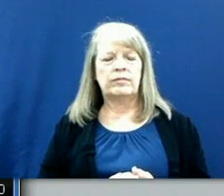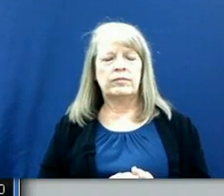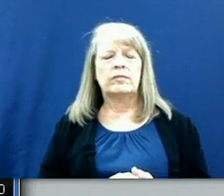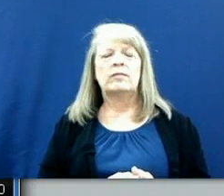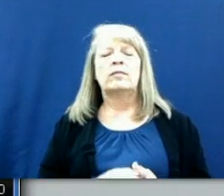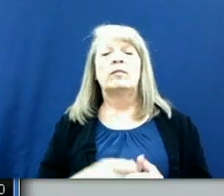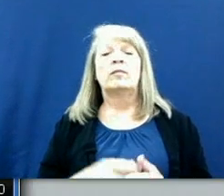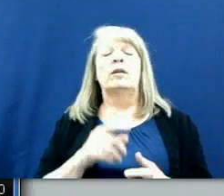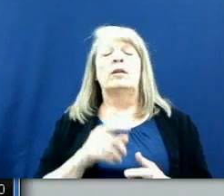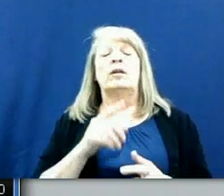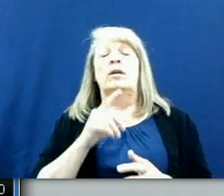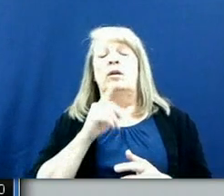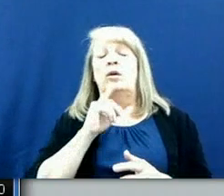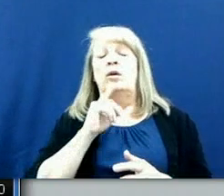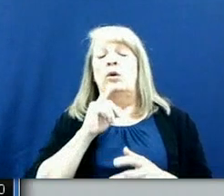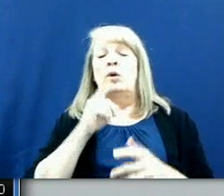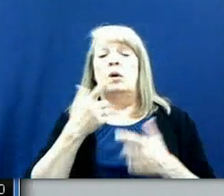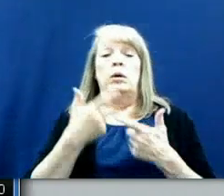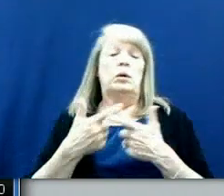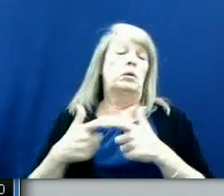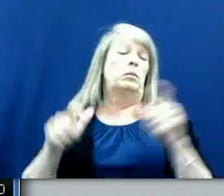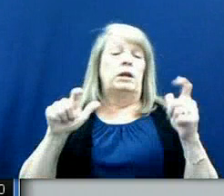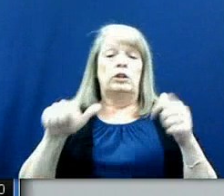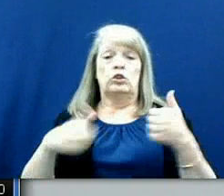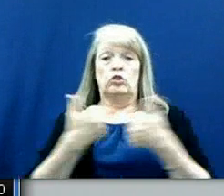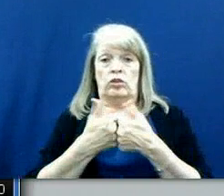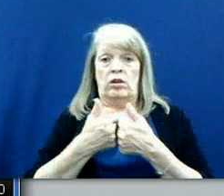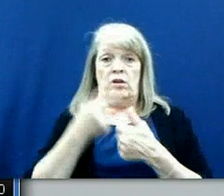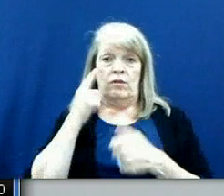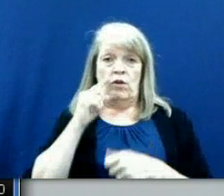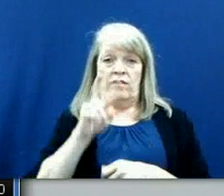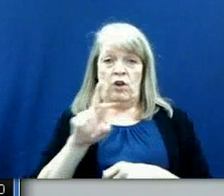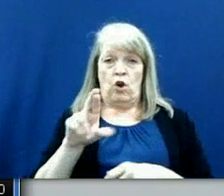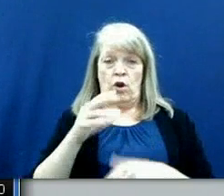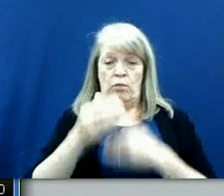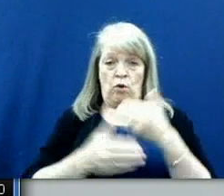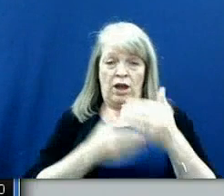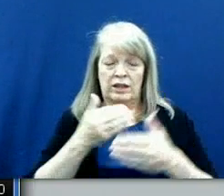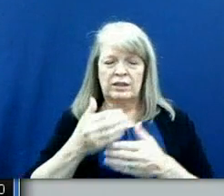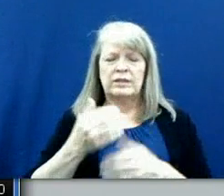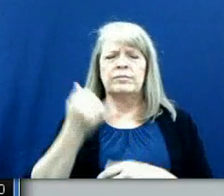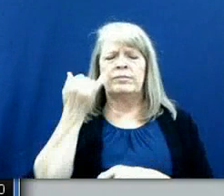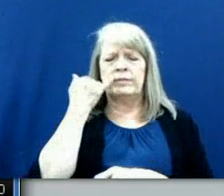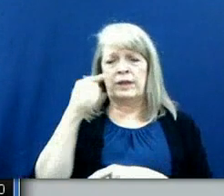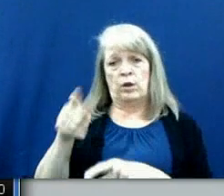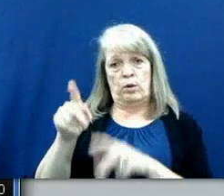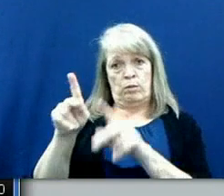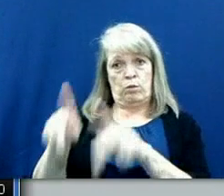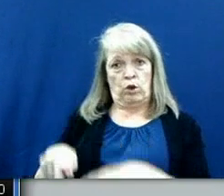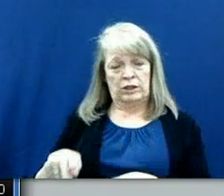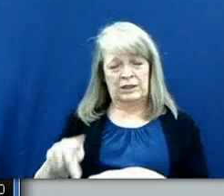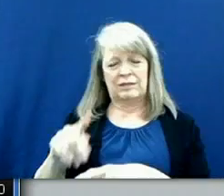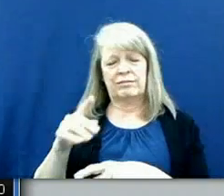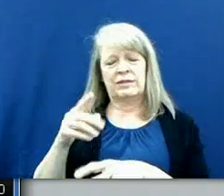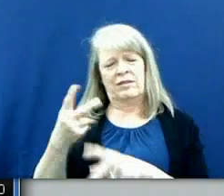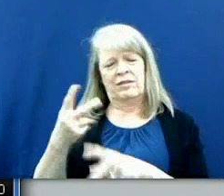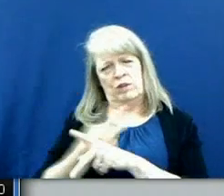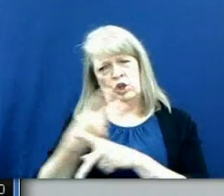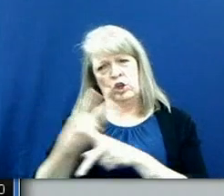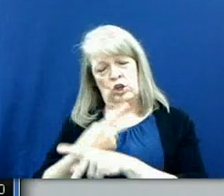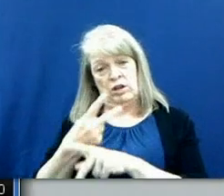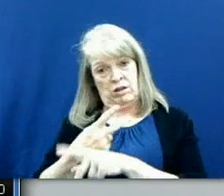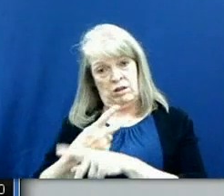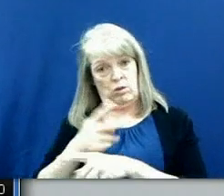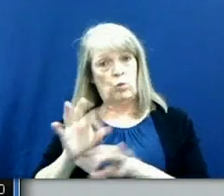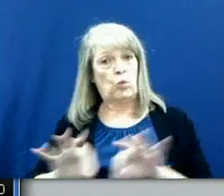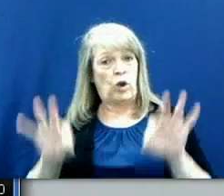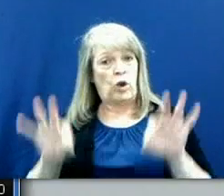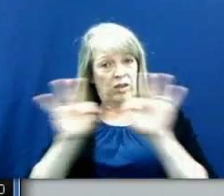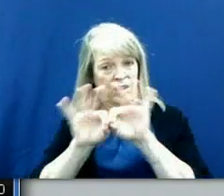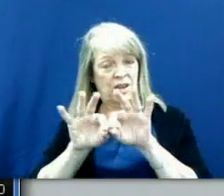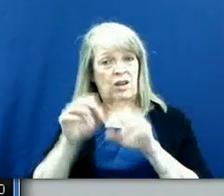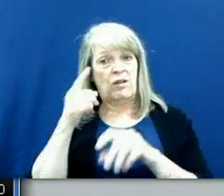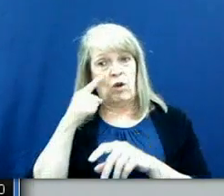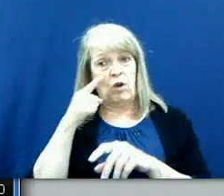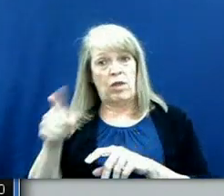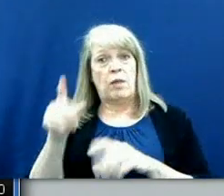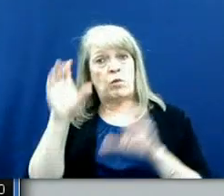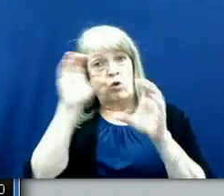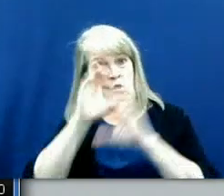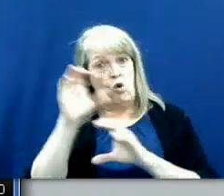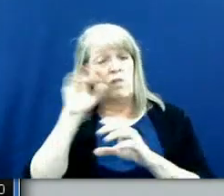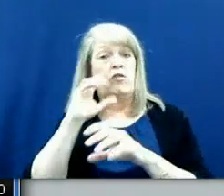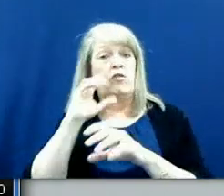One of the most challenging parts of the VR process is for a person to determine if it is in his or her best interest to